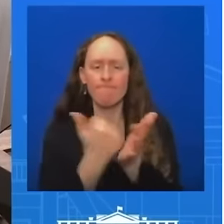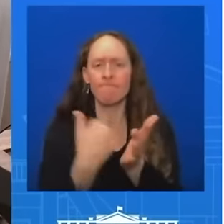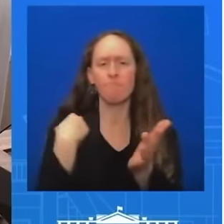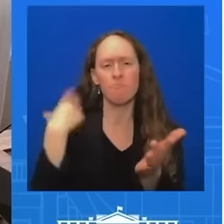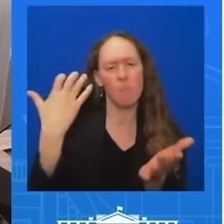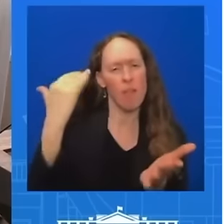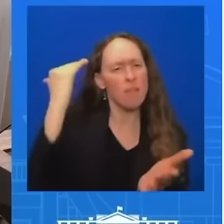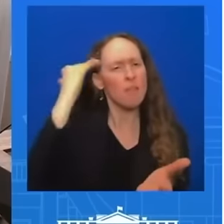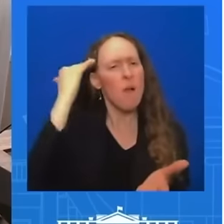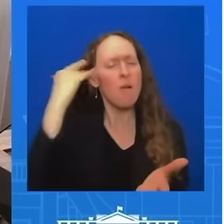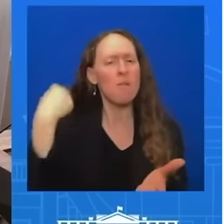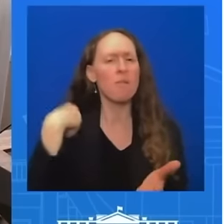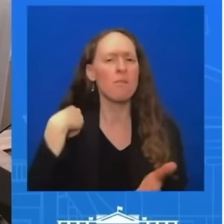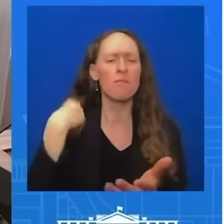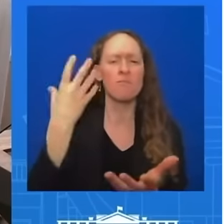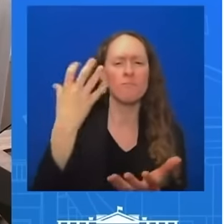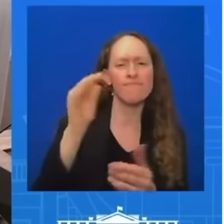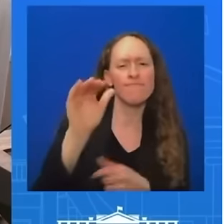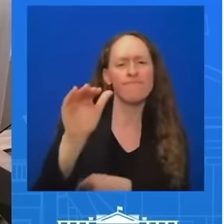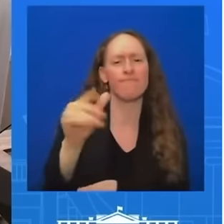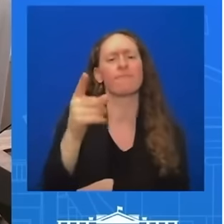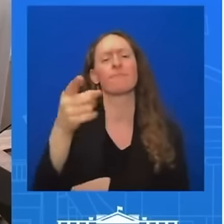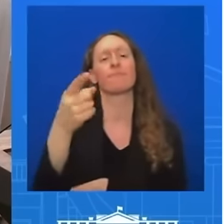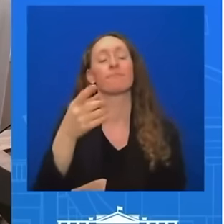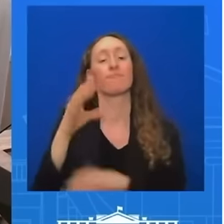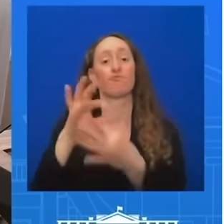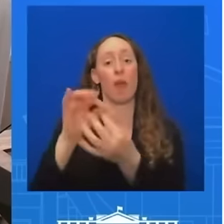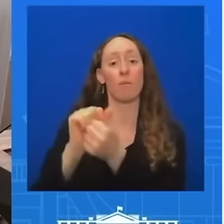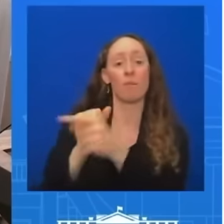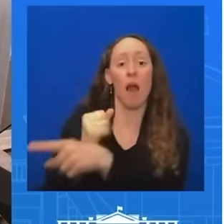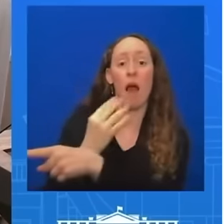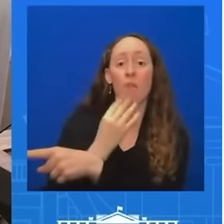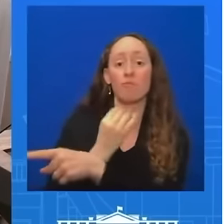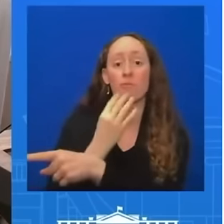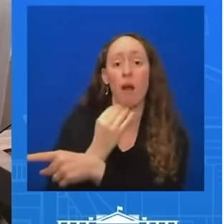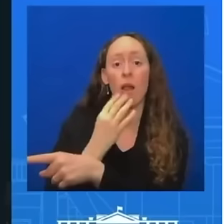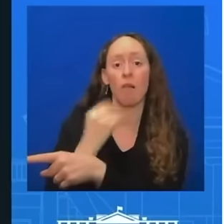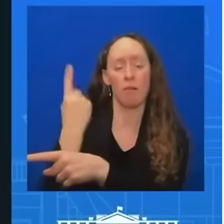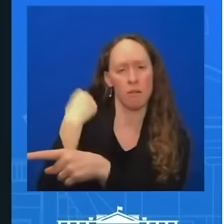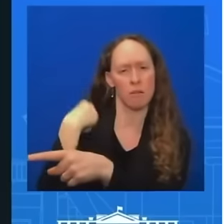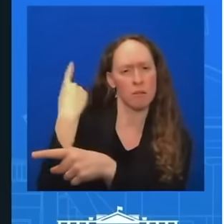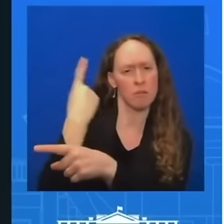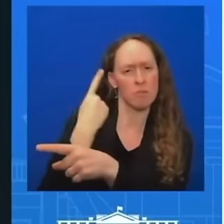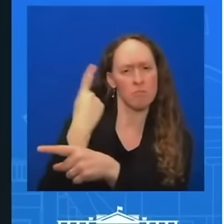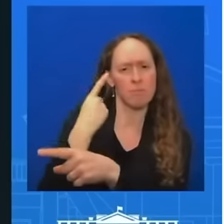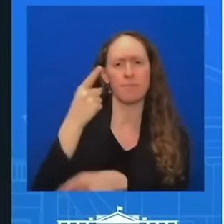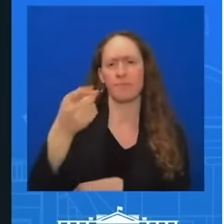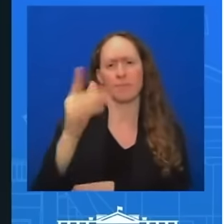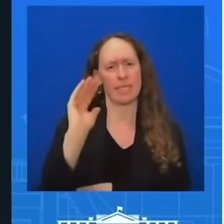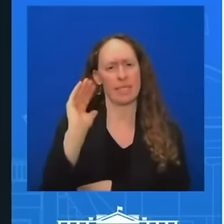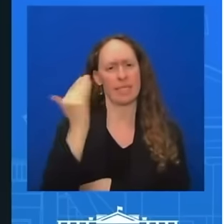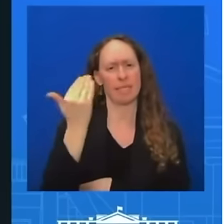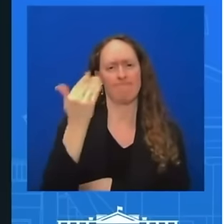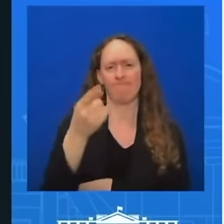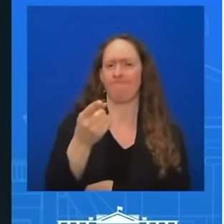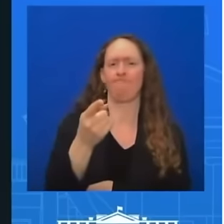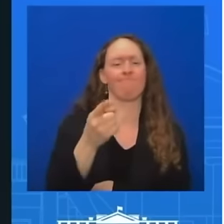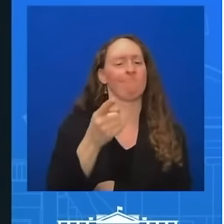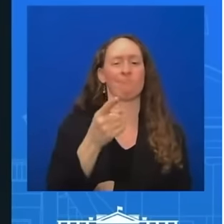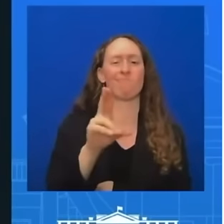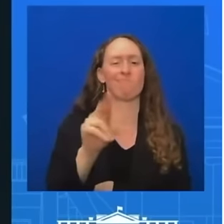the Israelis, and your tone suggested you wouldn't do that. Why not? I've already answered this question a whole bunch of